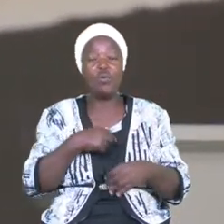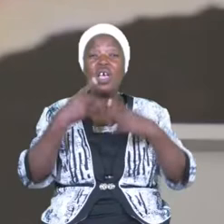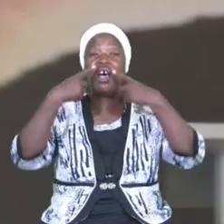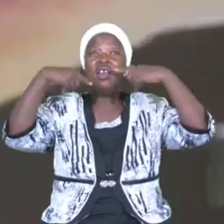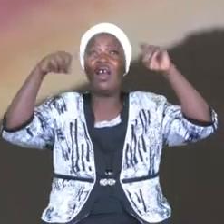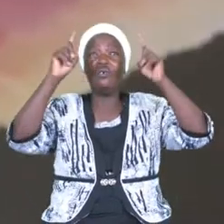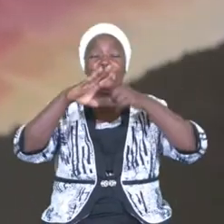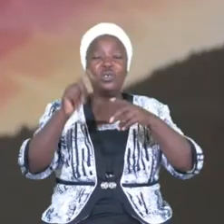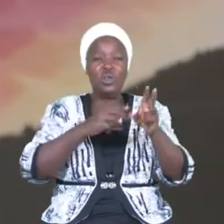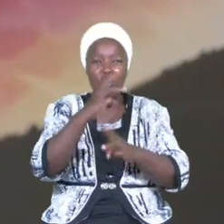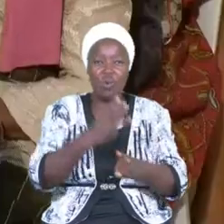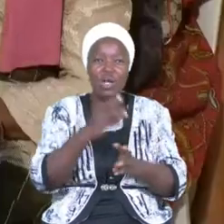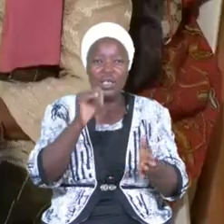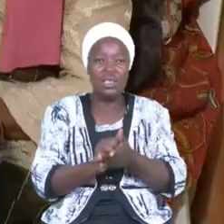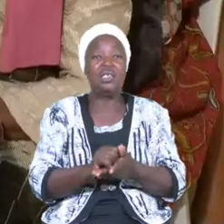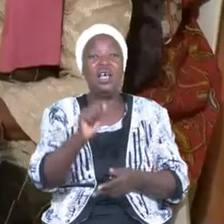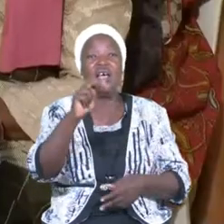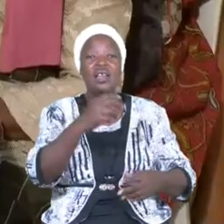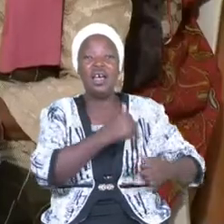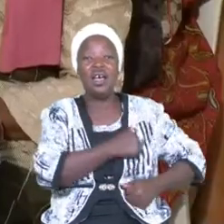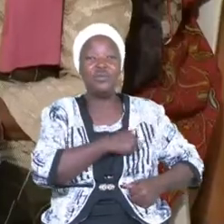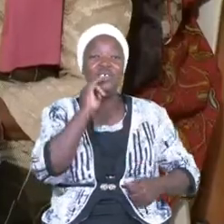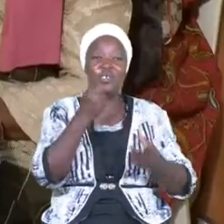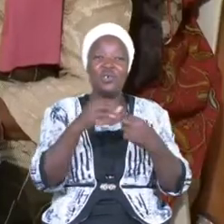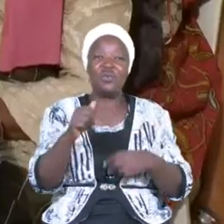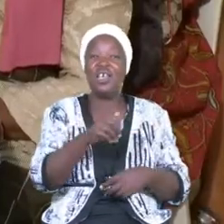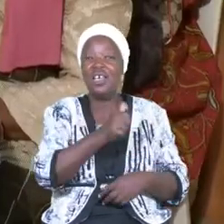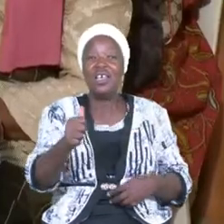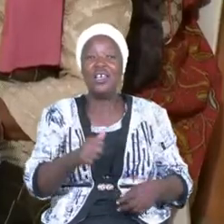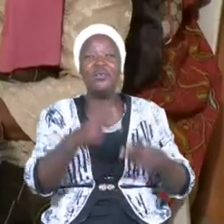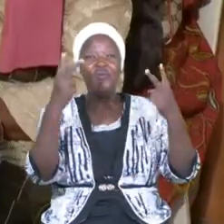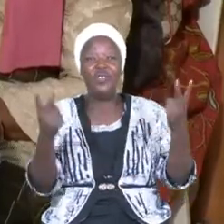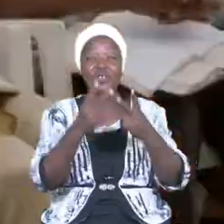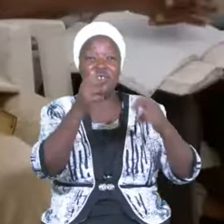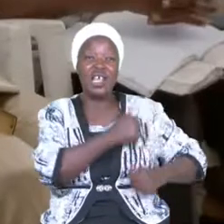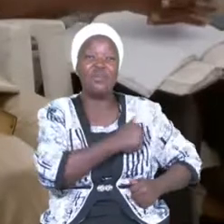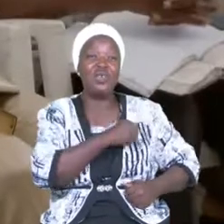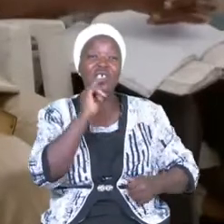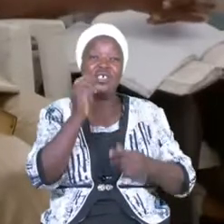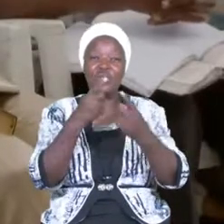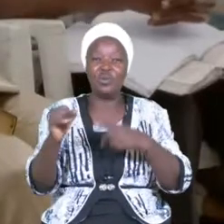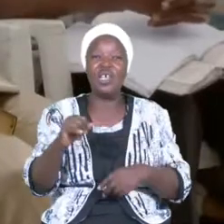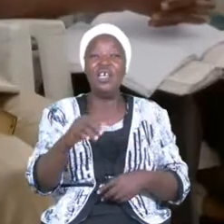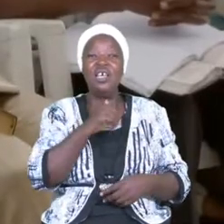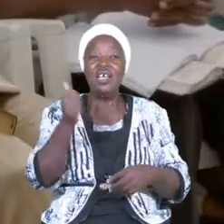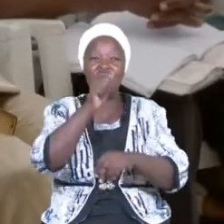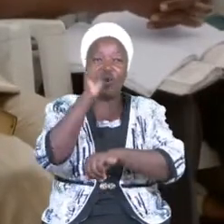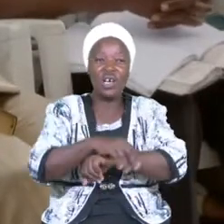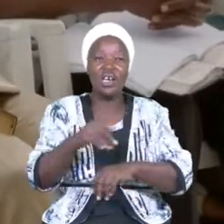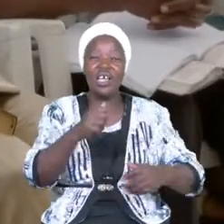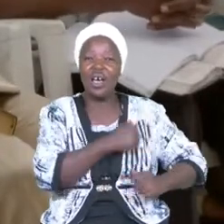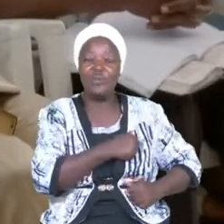army is coming. A victorious army is coming. A conquering army